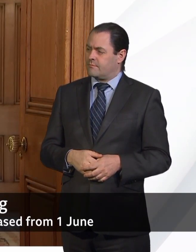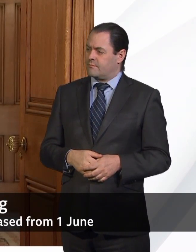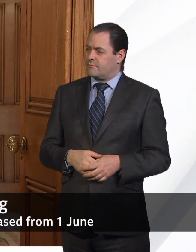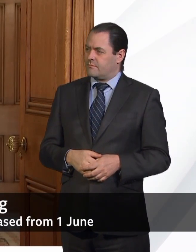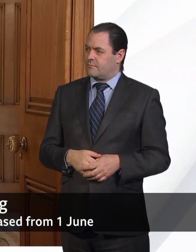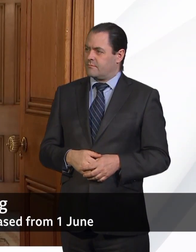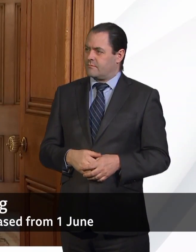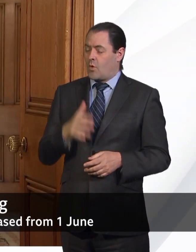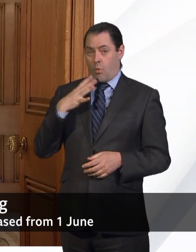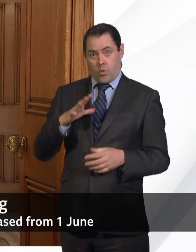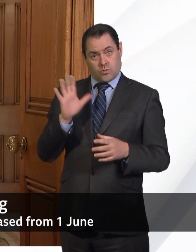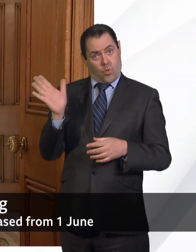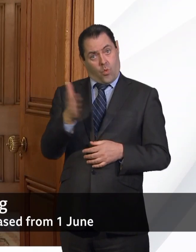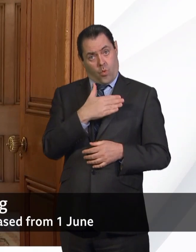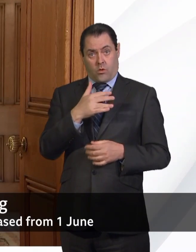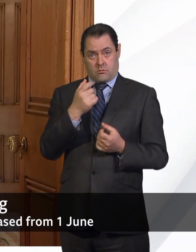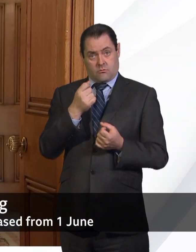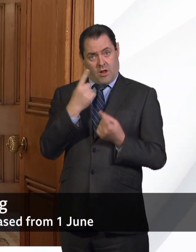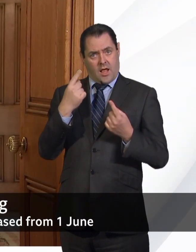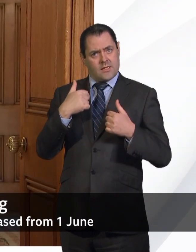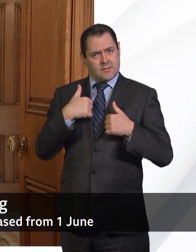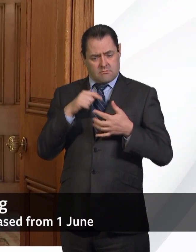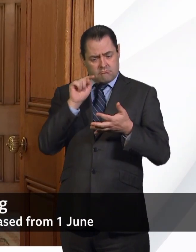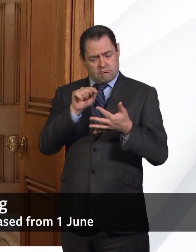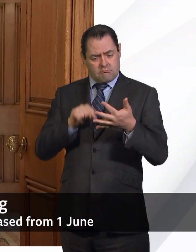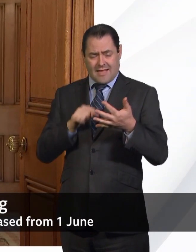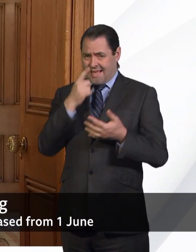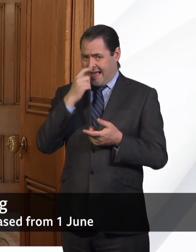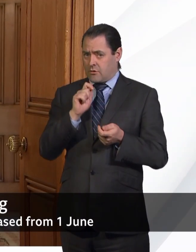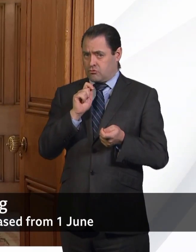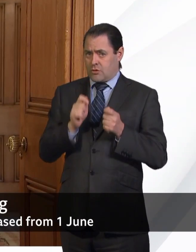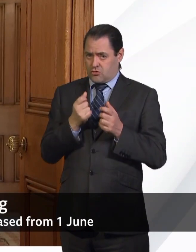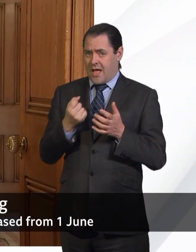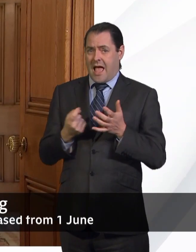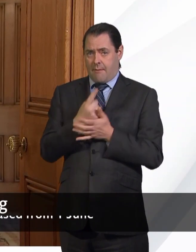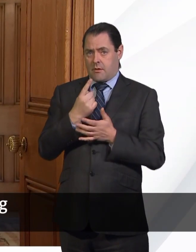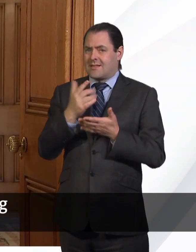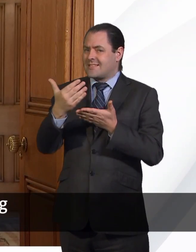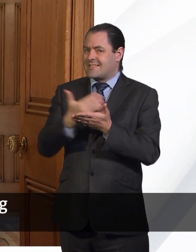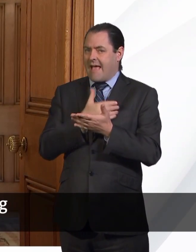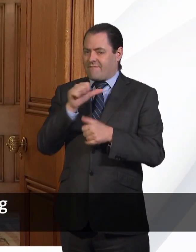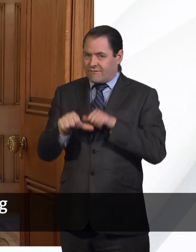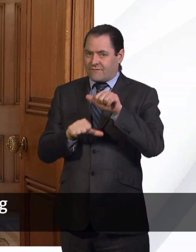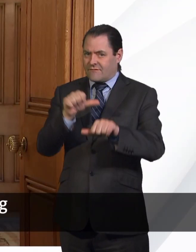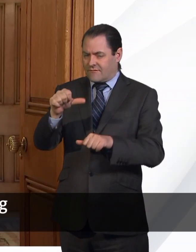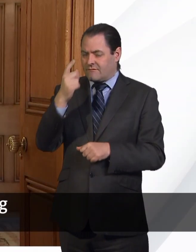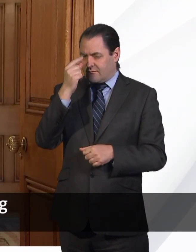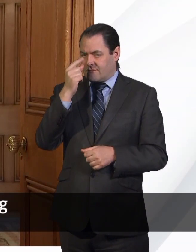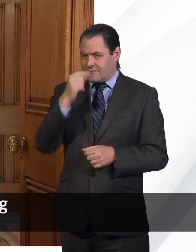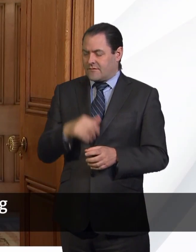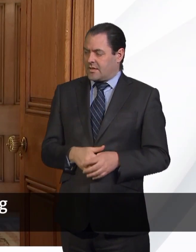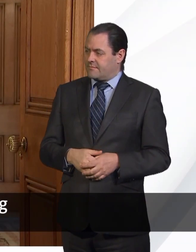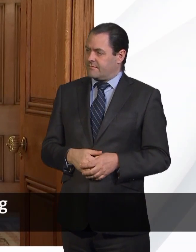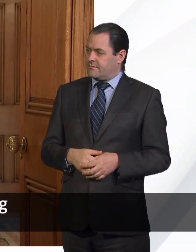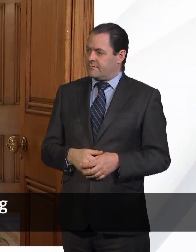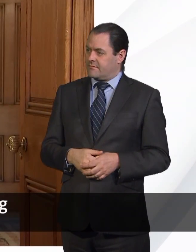can make all of the changes I have outlined in a safe way. We know